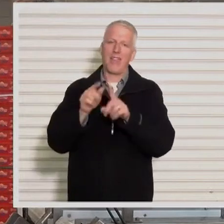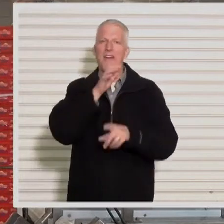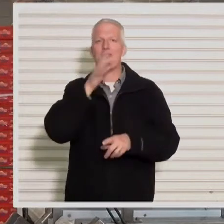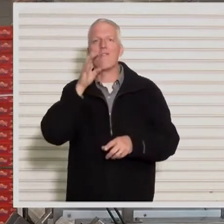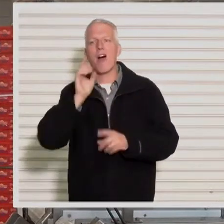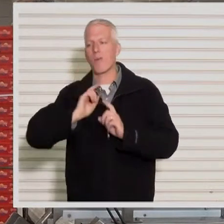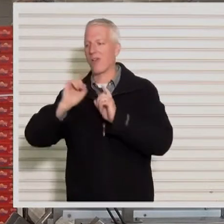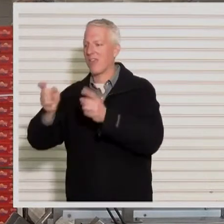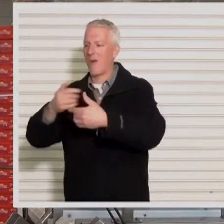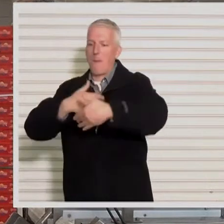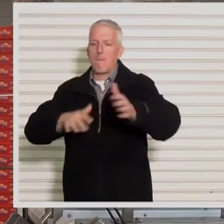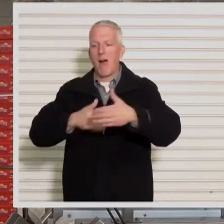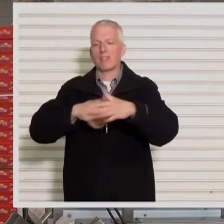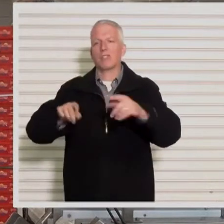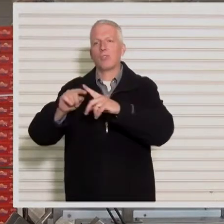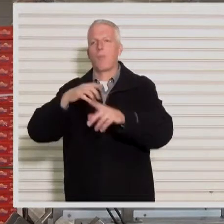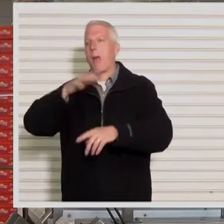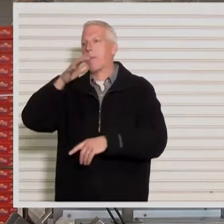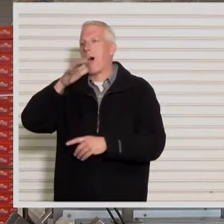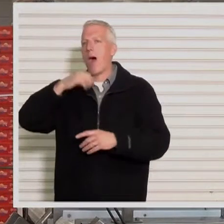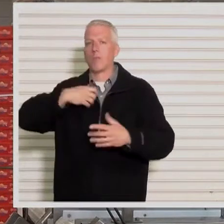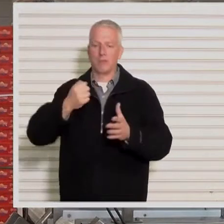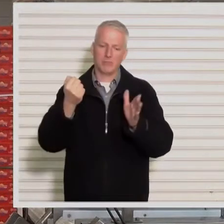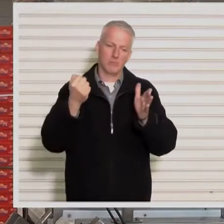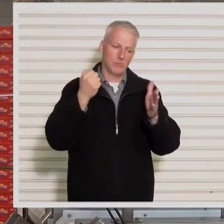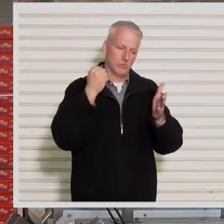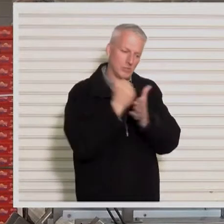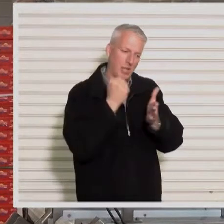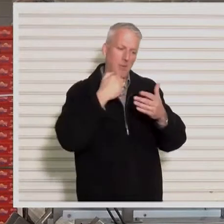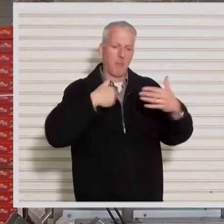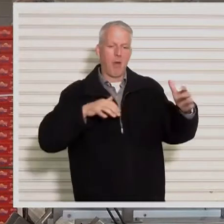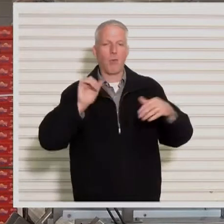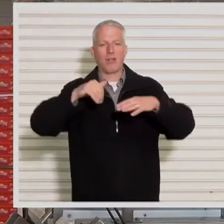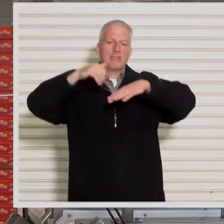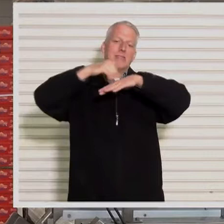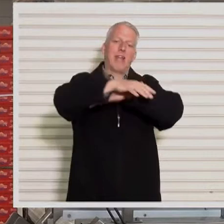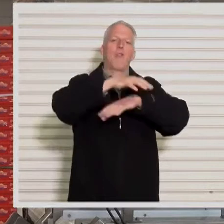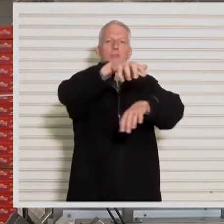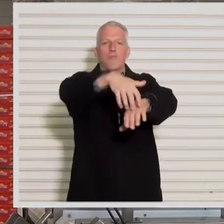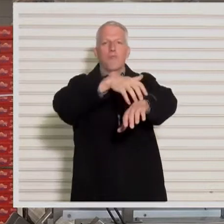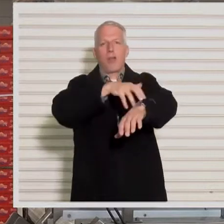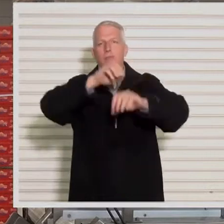cuadrilla, and stamping those boxes so that we can ship those grapes out.